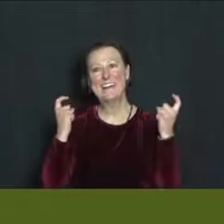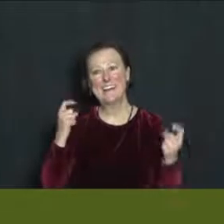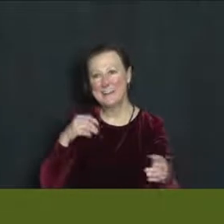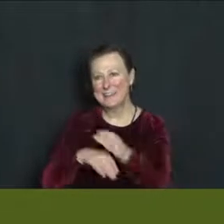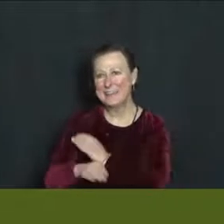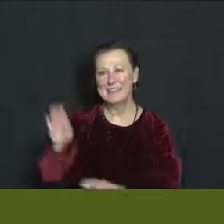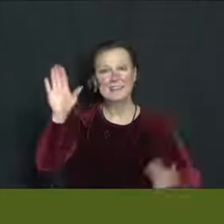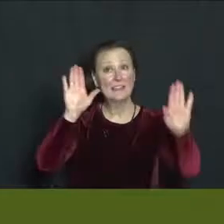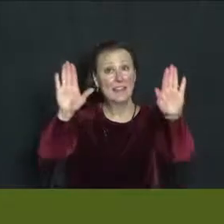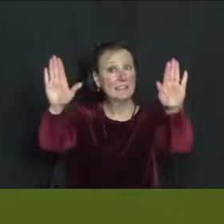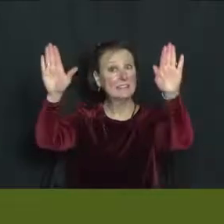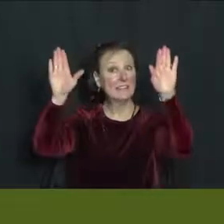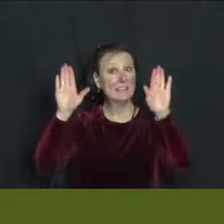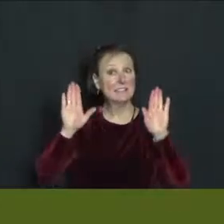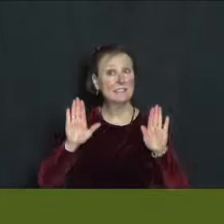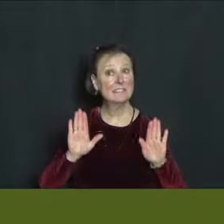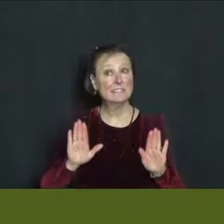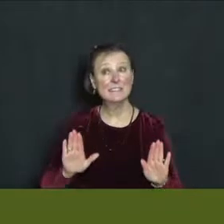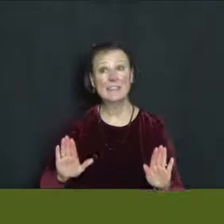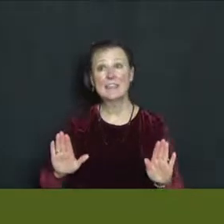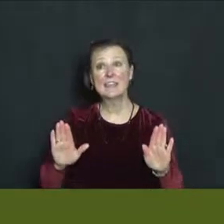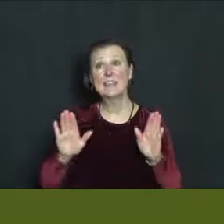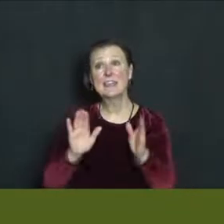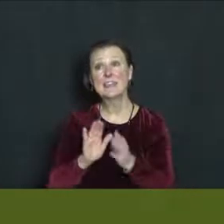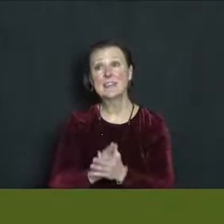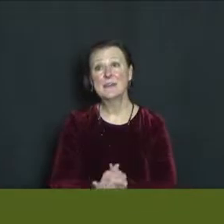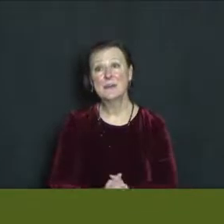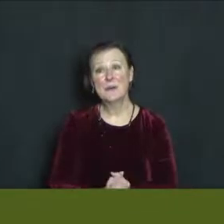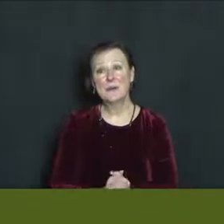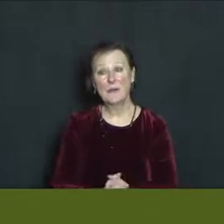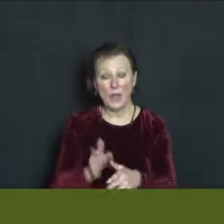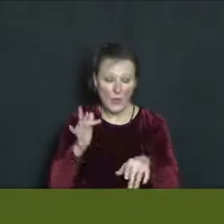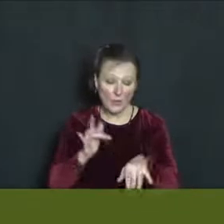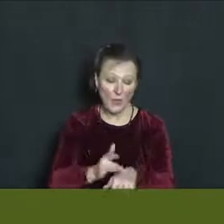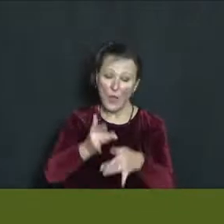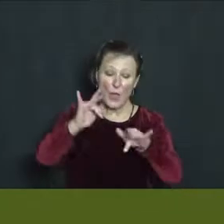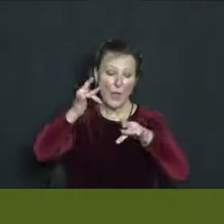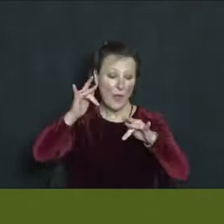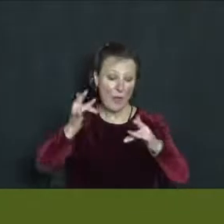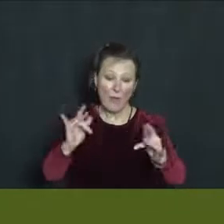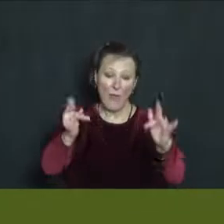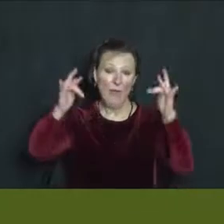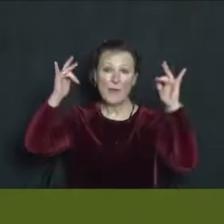Gloria in excelsis Deo.